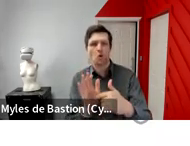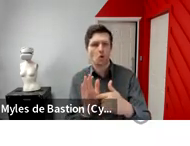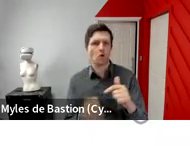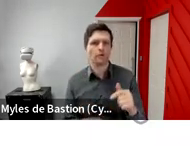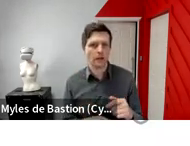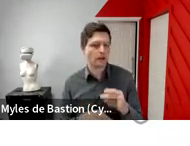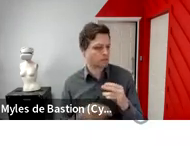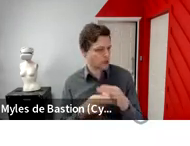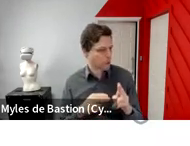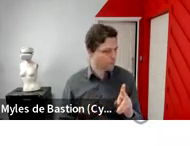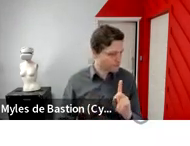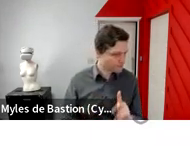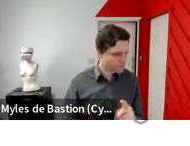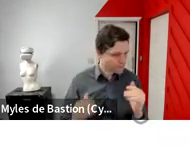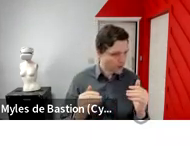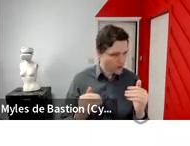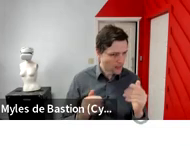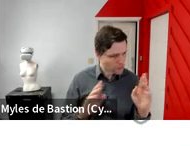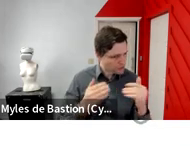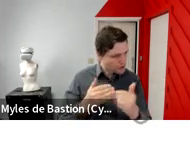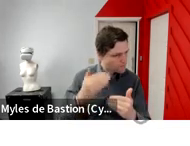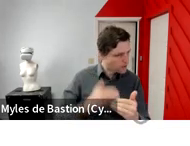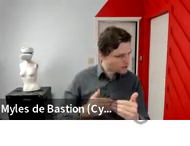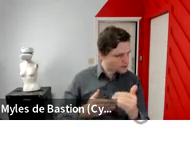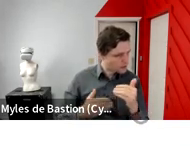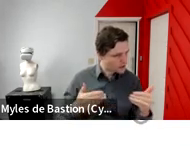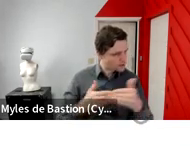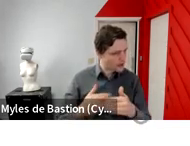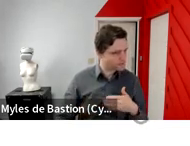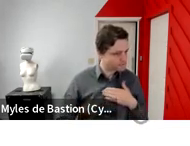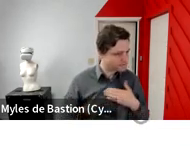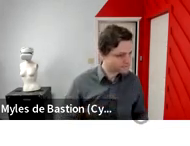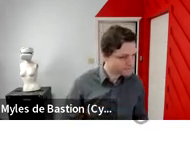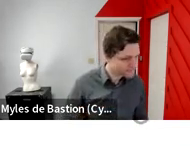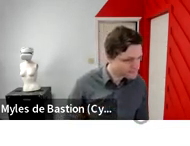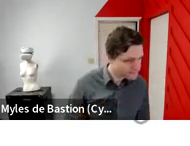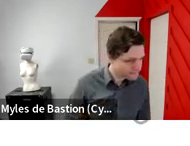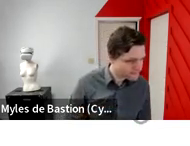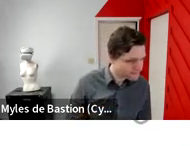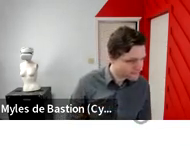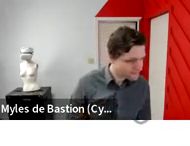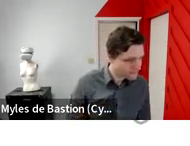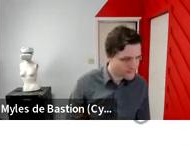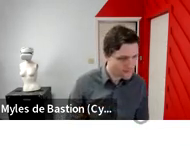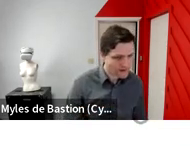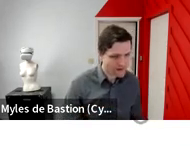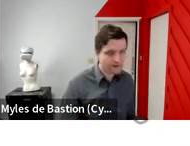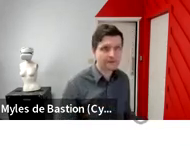technology? I'll show you some things pretty soon related to that too. And the next slide,